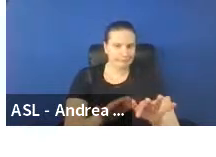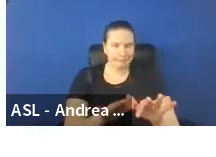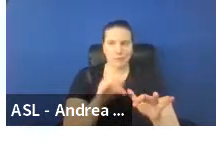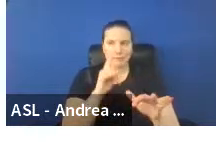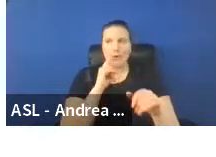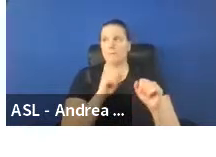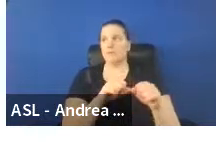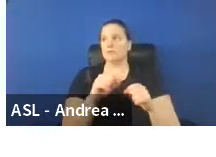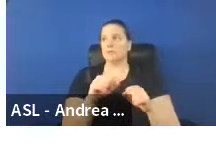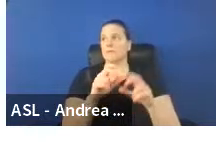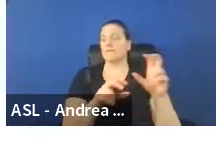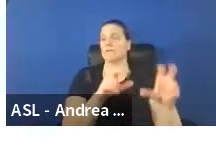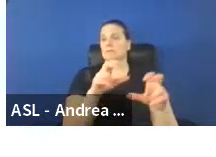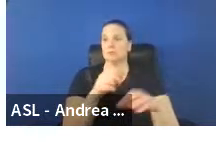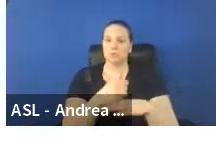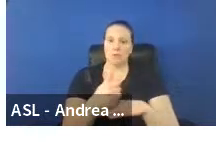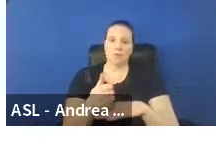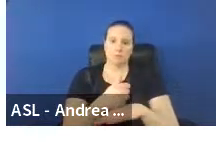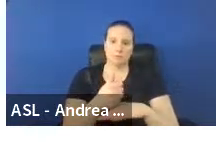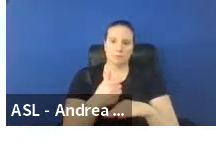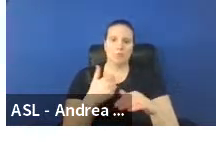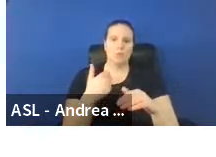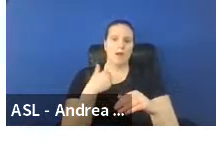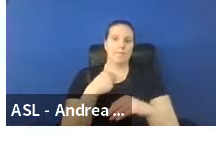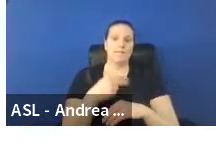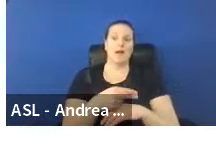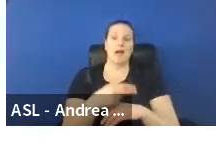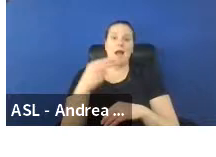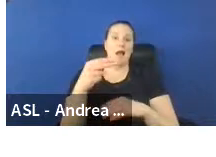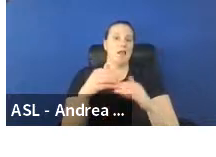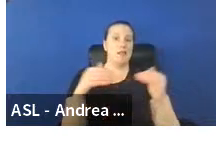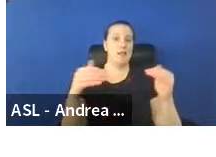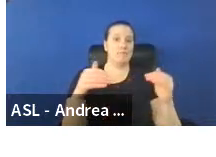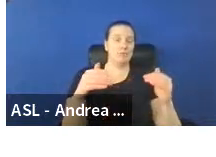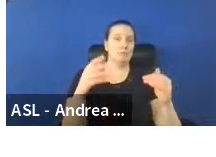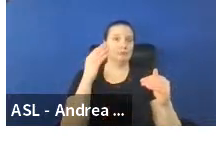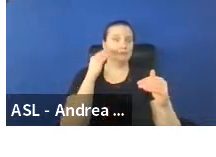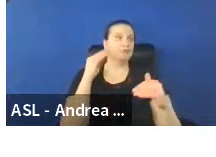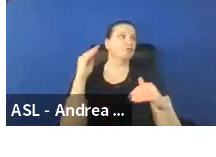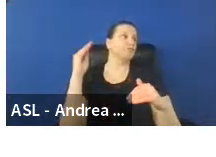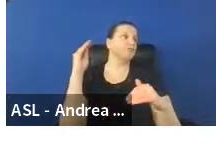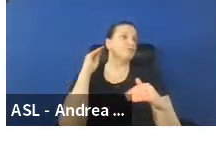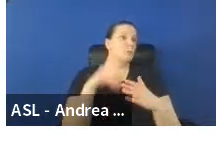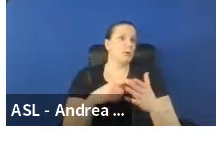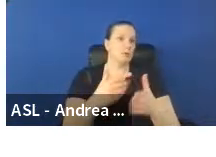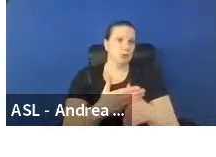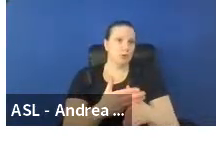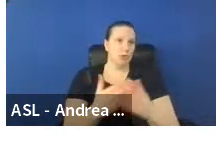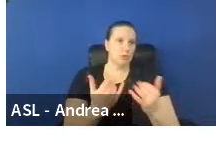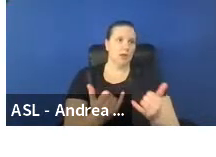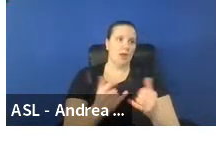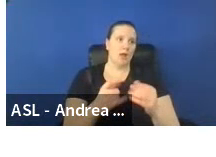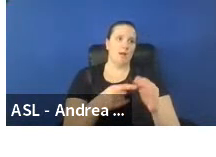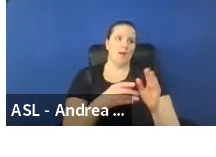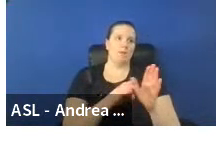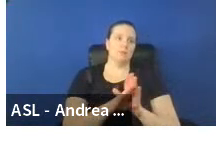potential investments in transit, and we have some high-level takeaways that we want to share today about that information that we've been